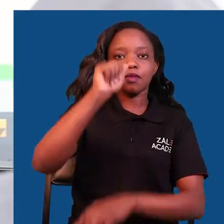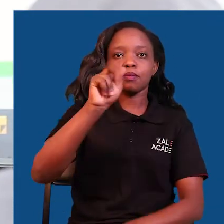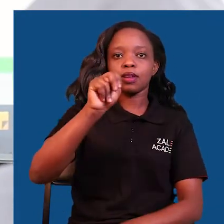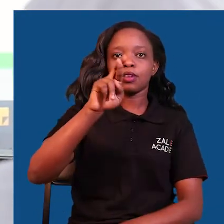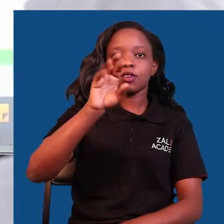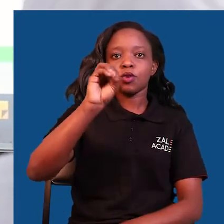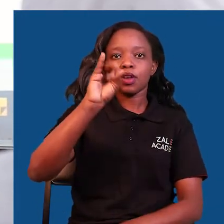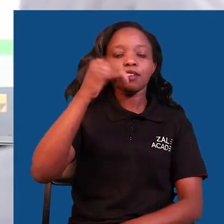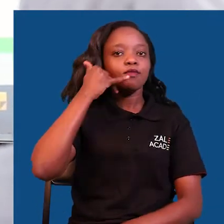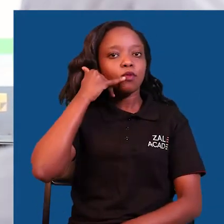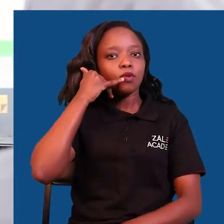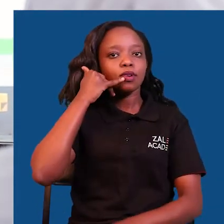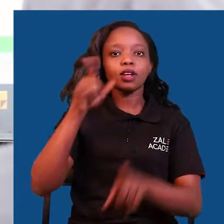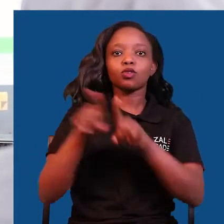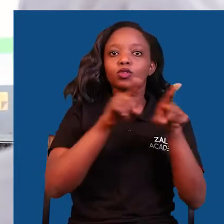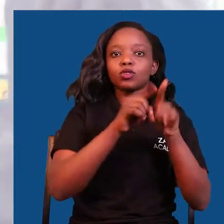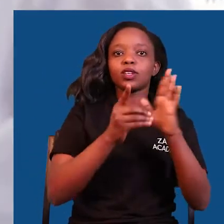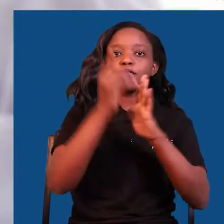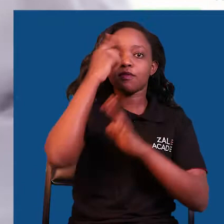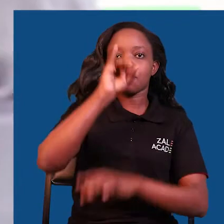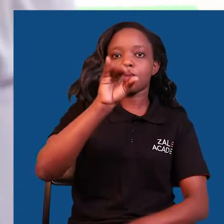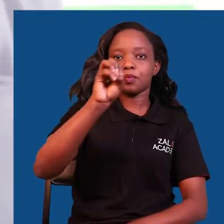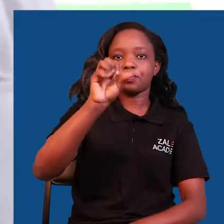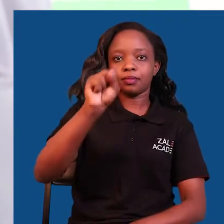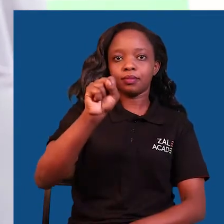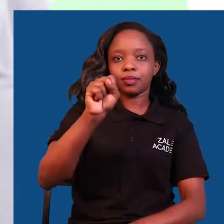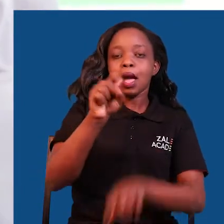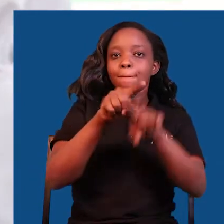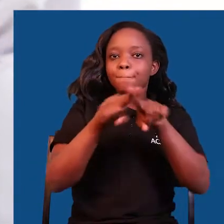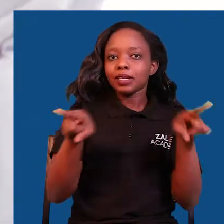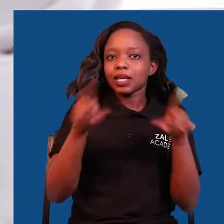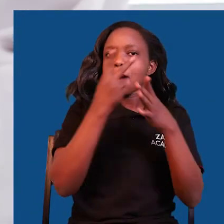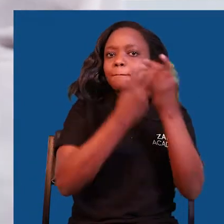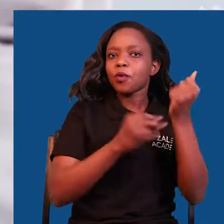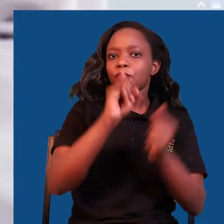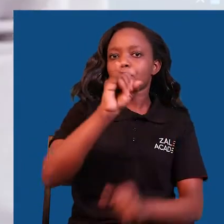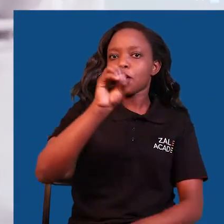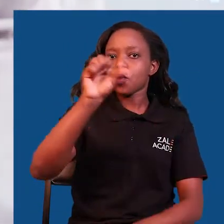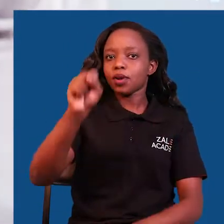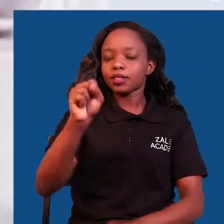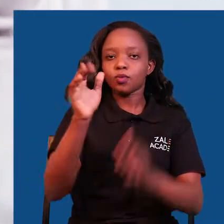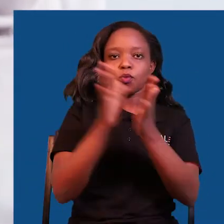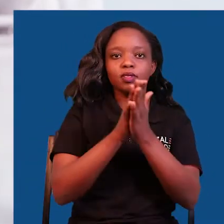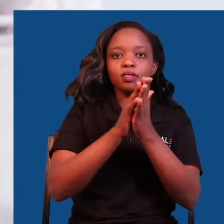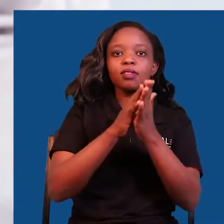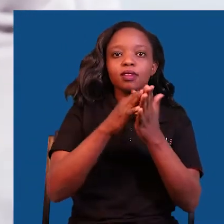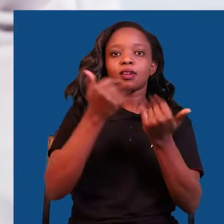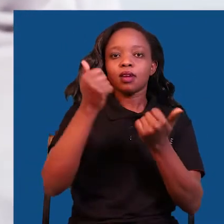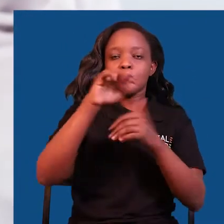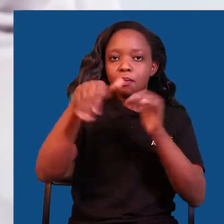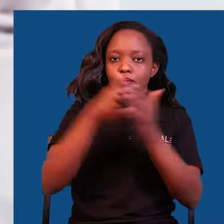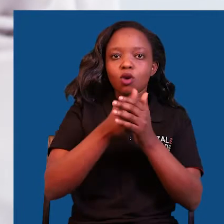for the Android phones and we have the developers for iOS. However, both the iOS and the Android